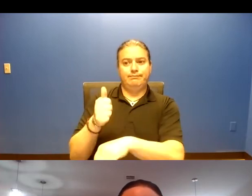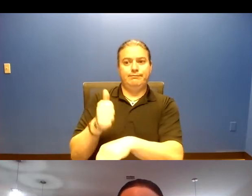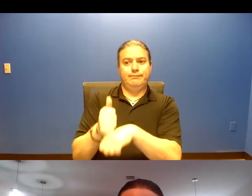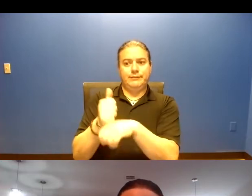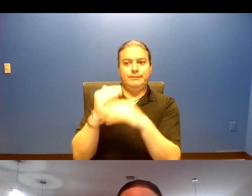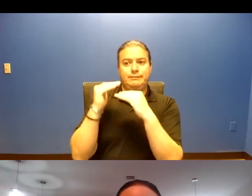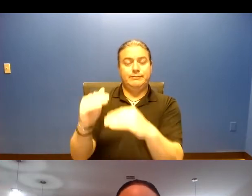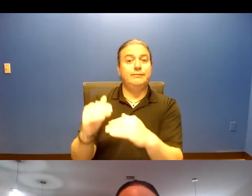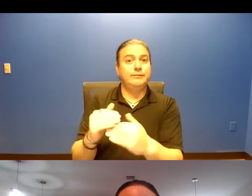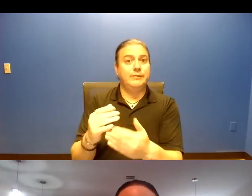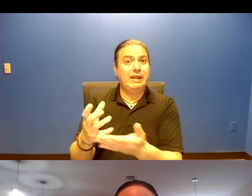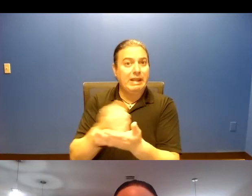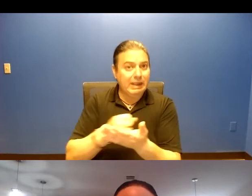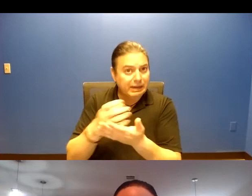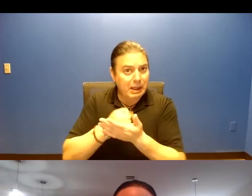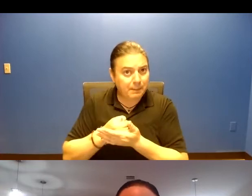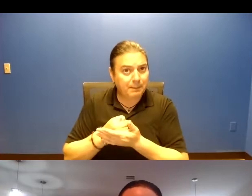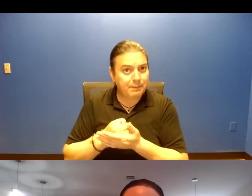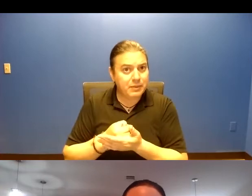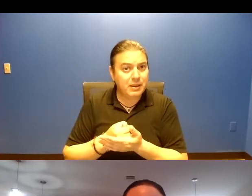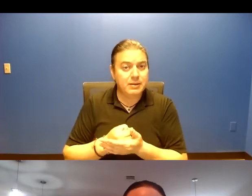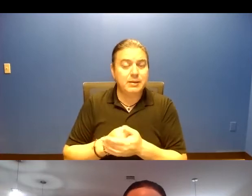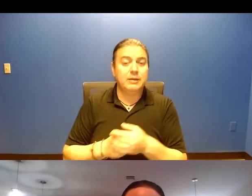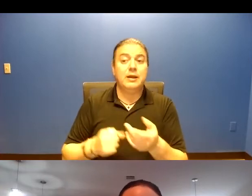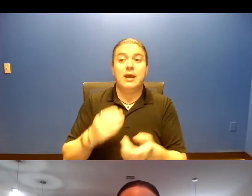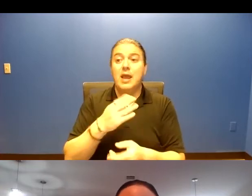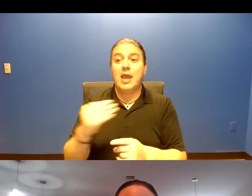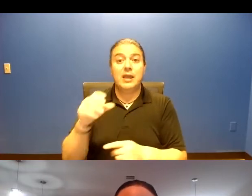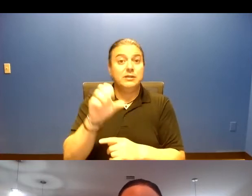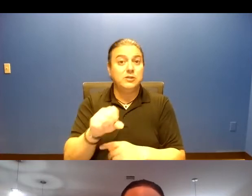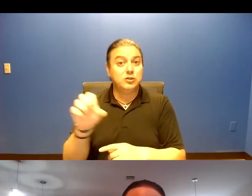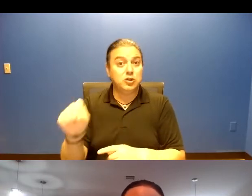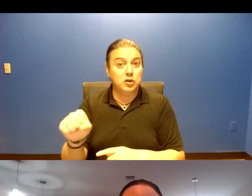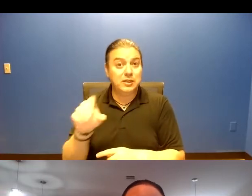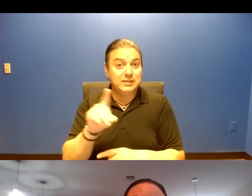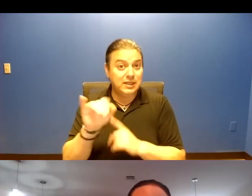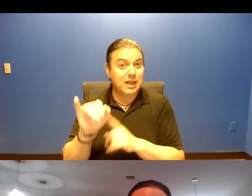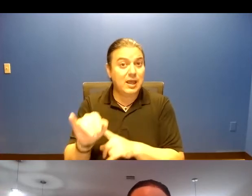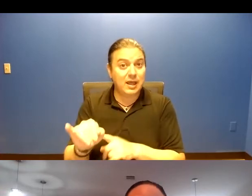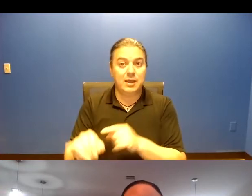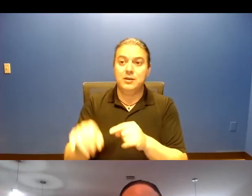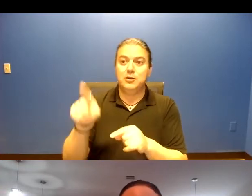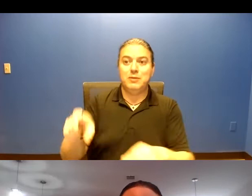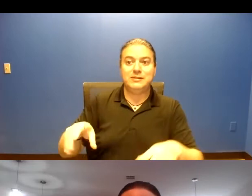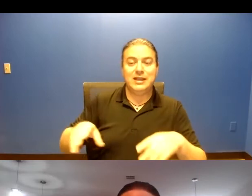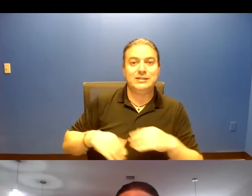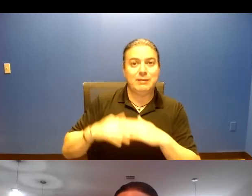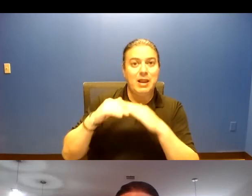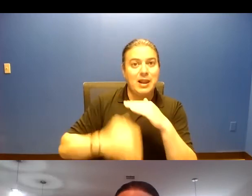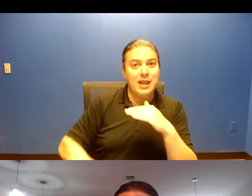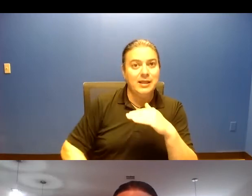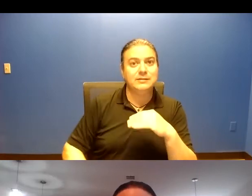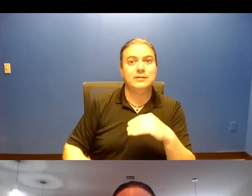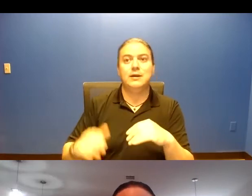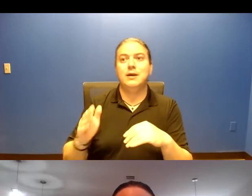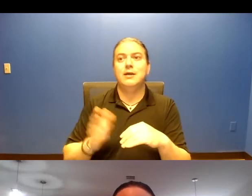mine's not going anywhere. And in fact, when you take Social Security disability, you have to agree to take less than your full